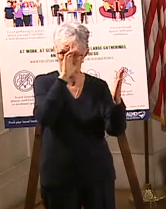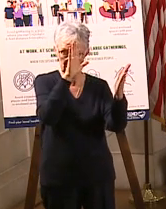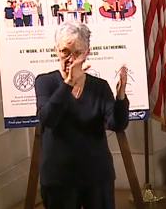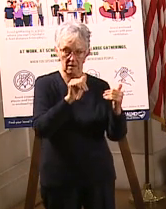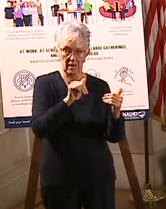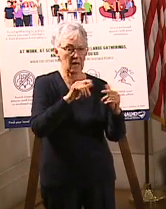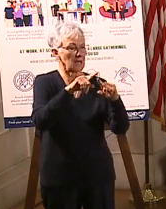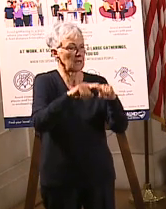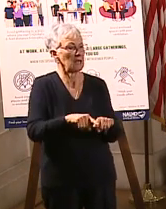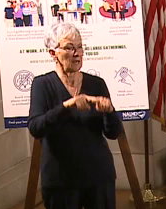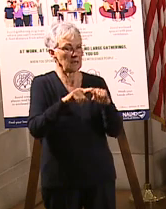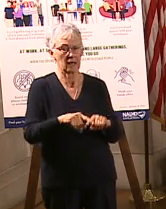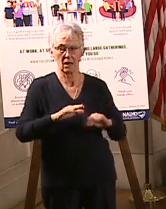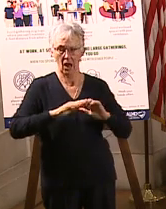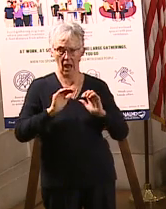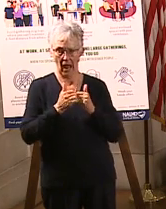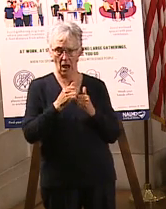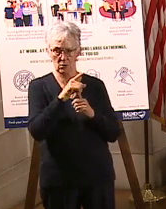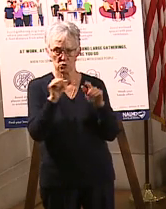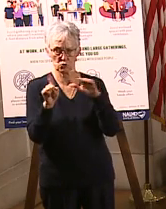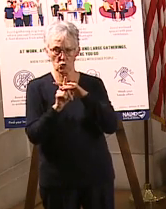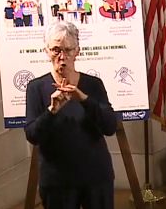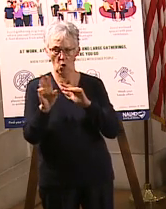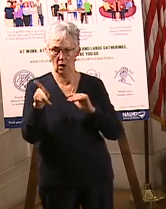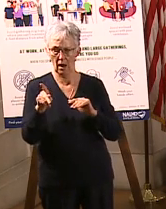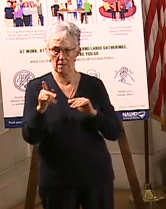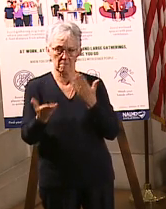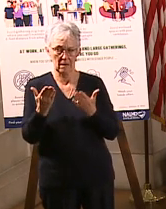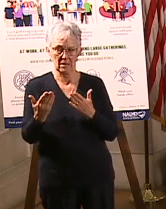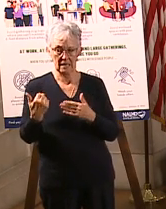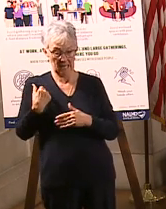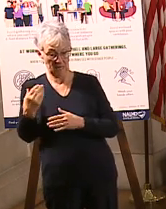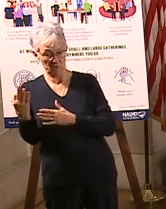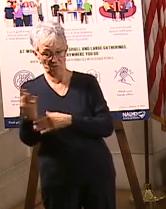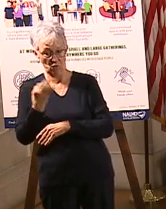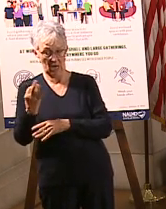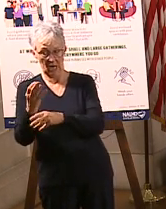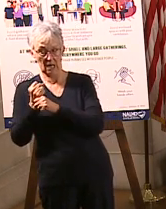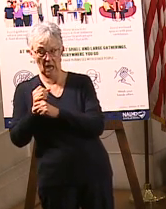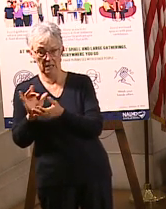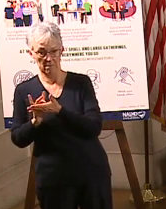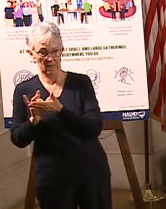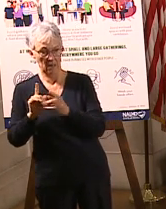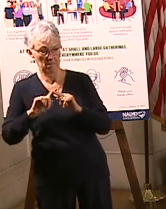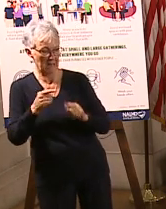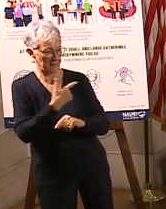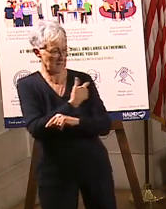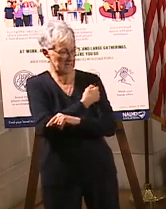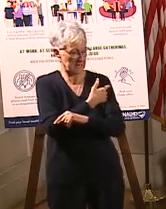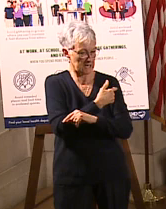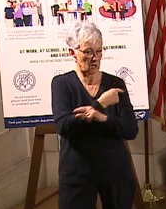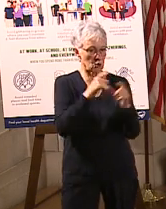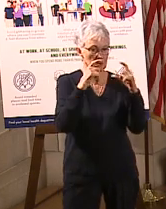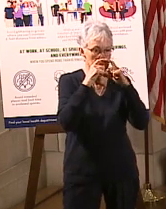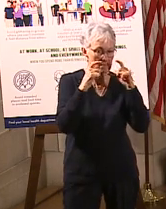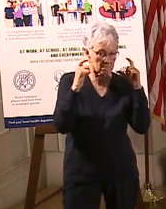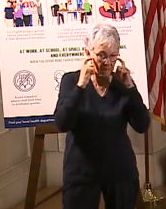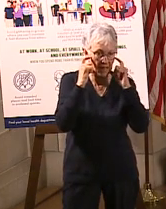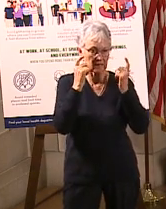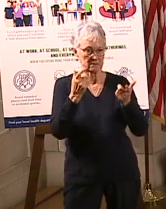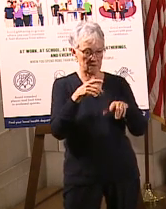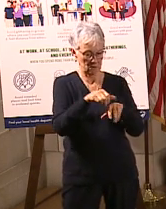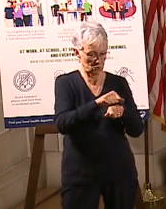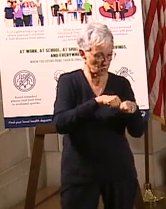they show up. But they could have showed, the vaccine could have shown up on Friday, but the needles and syringes and masks didn't show up, so he wouldn't be able to actually